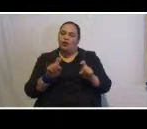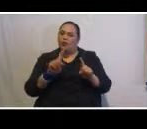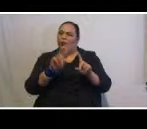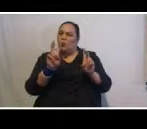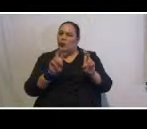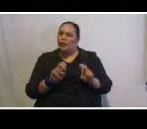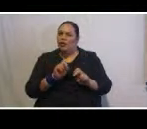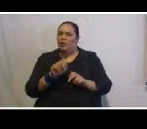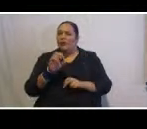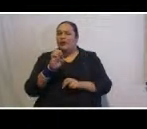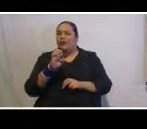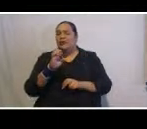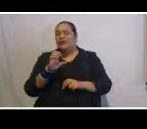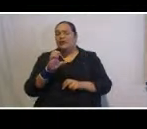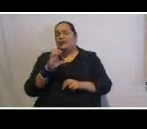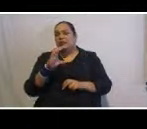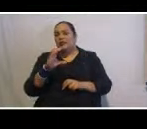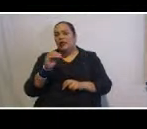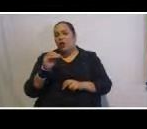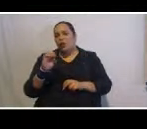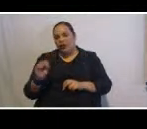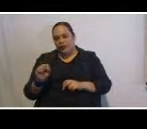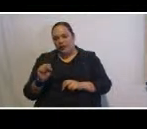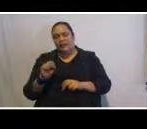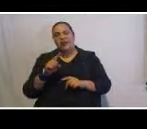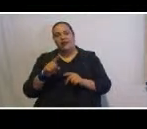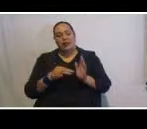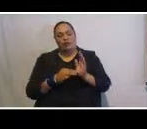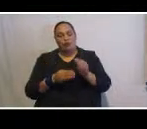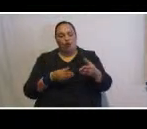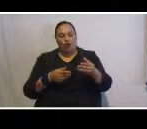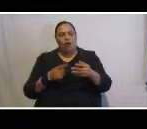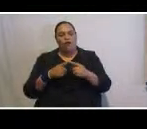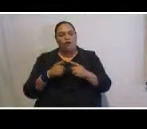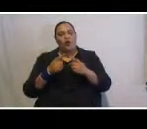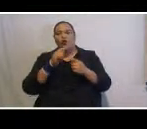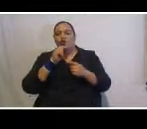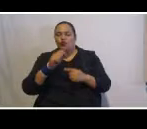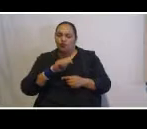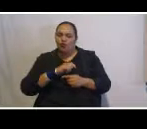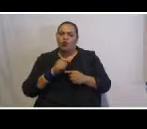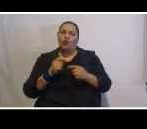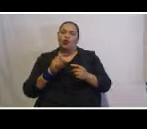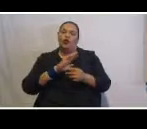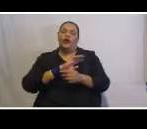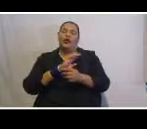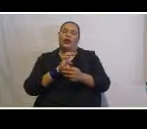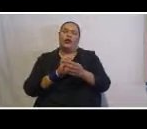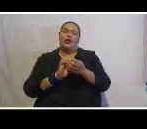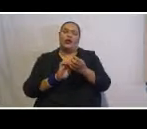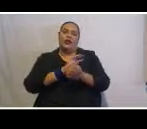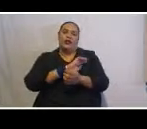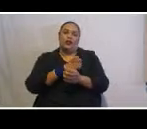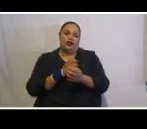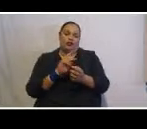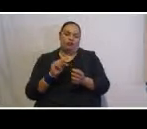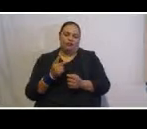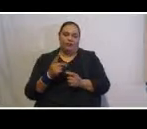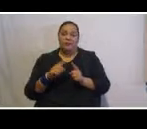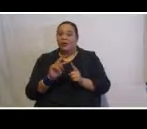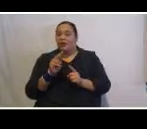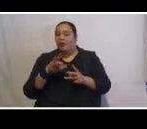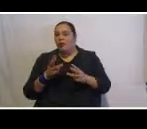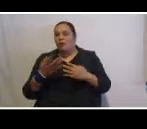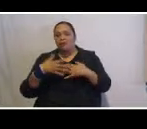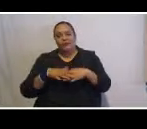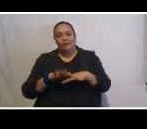Eskom's COS reflective tariff model for a genuine just energy transition. Alternatives to